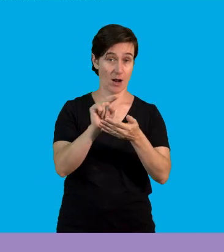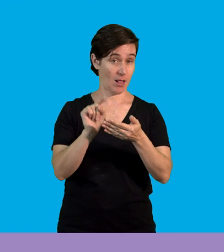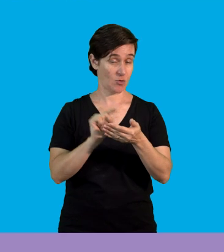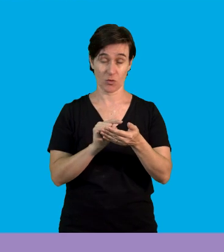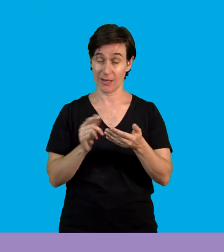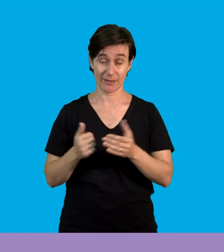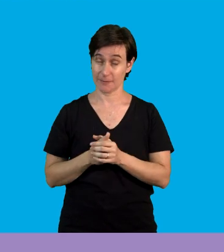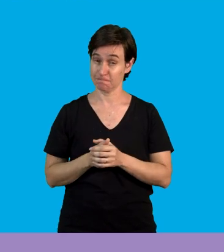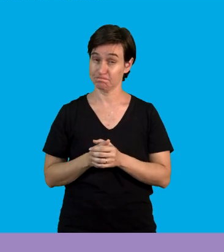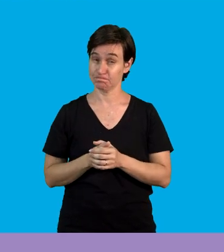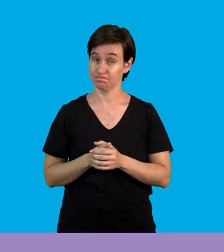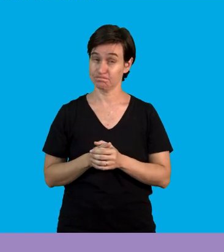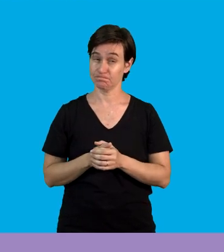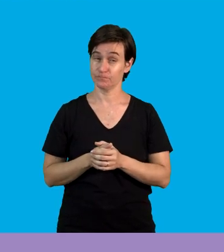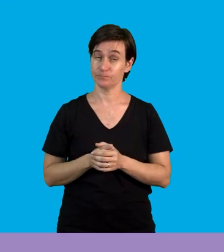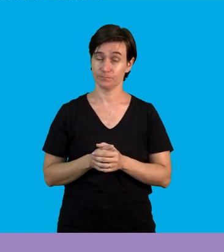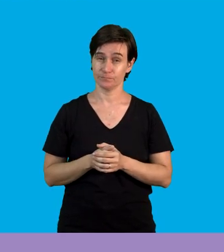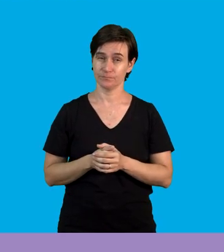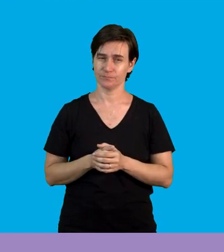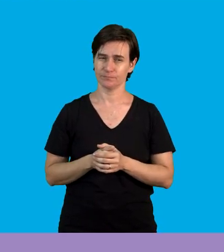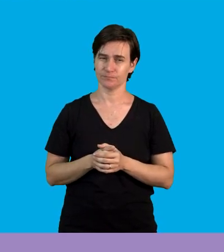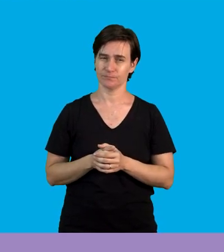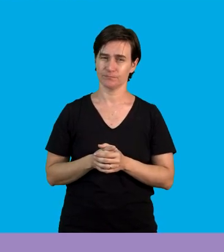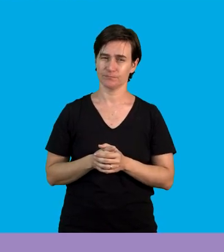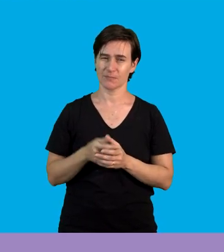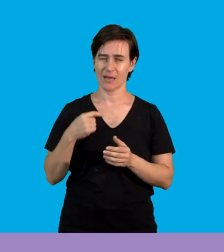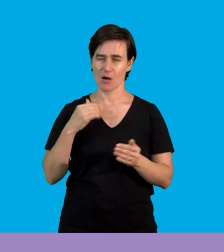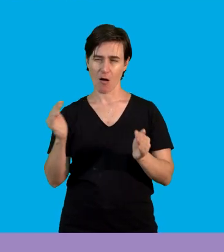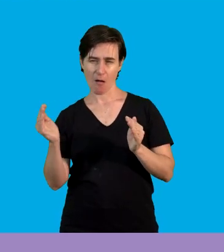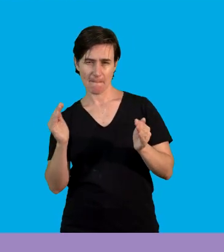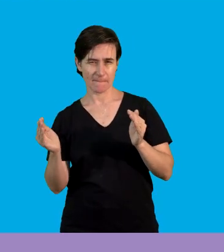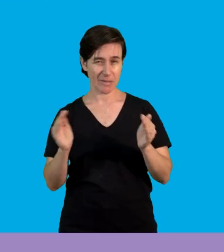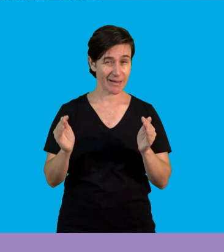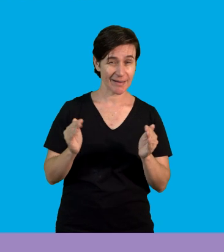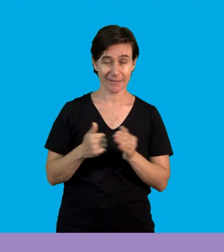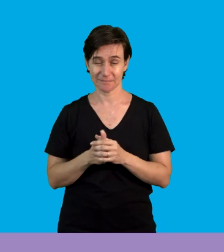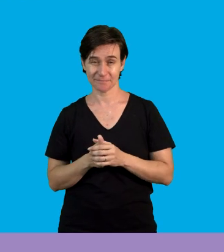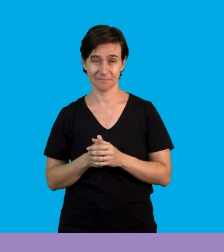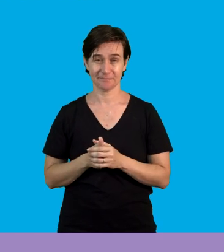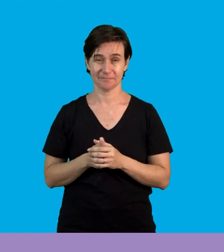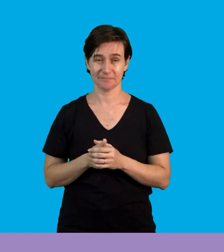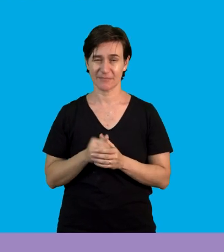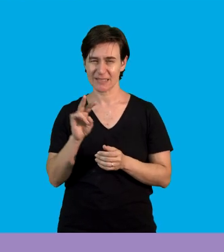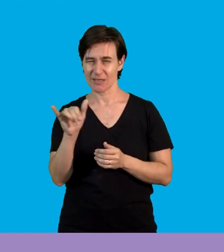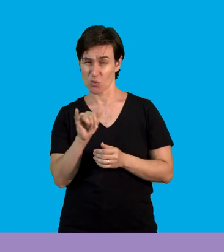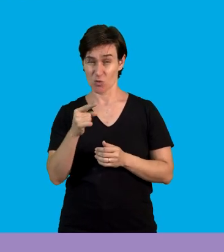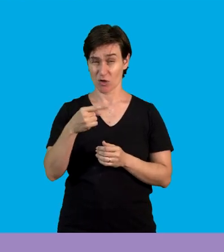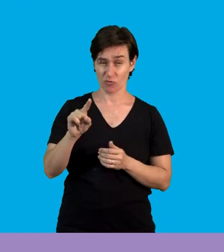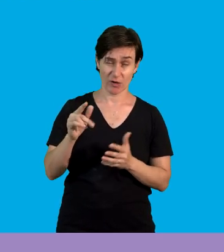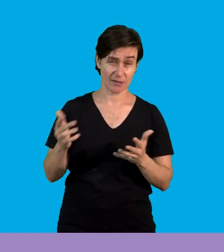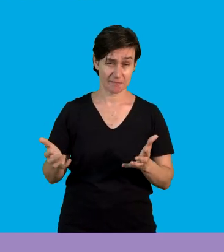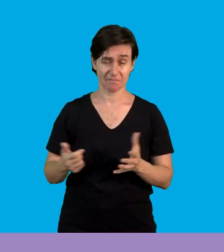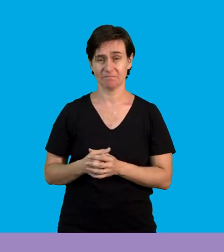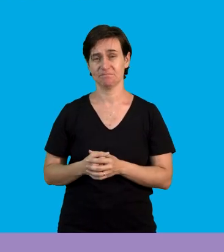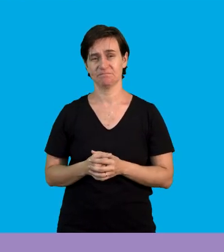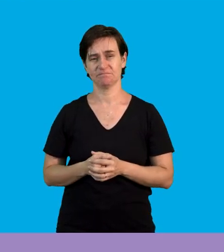without using a calculator. Let's multiply and add and compare our answers and see which one is correct